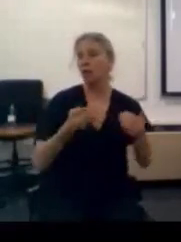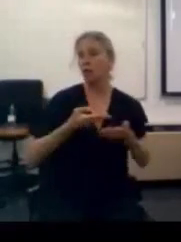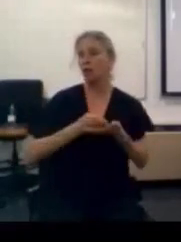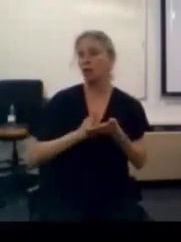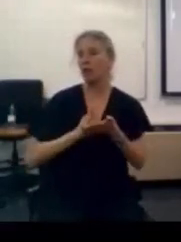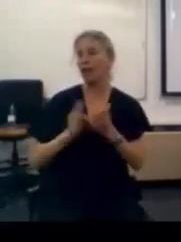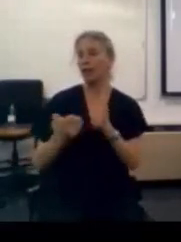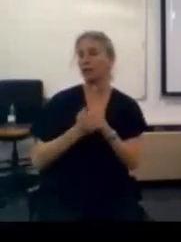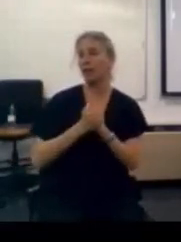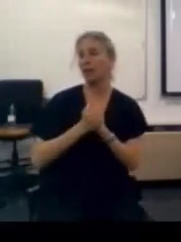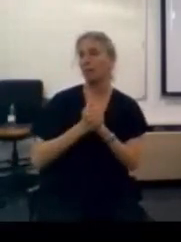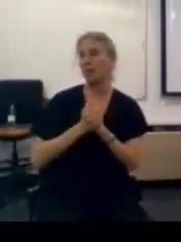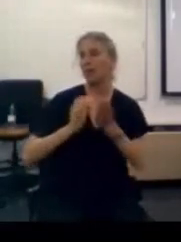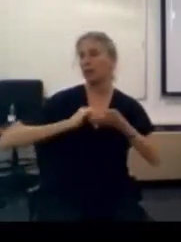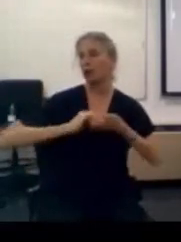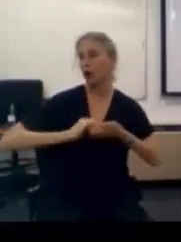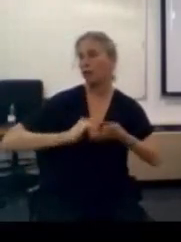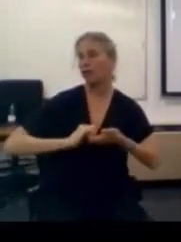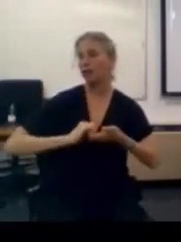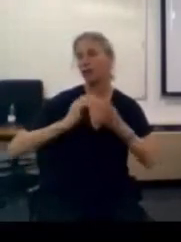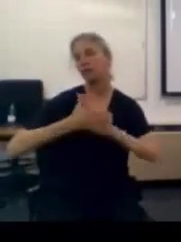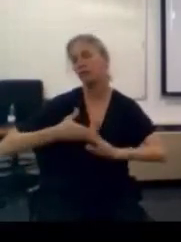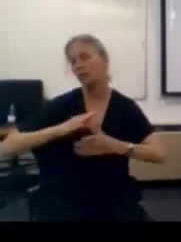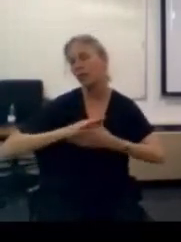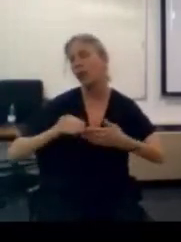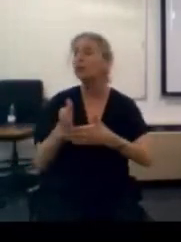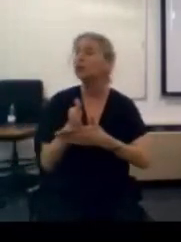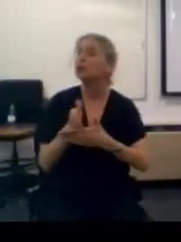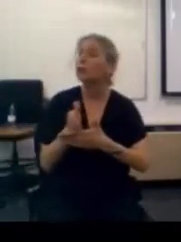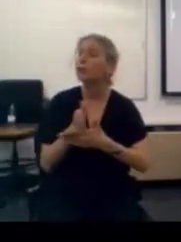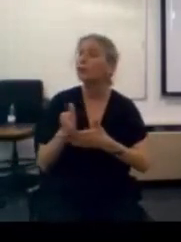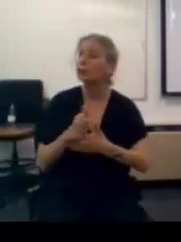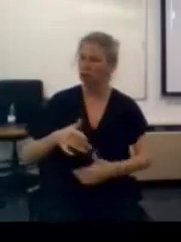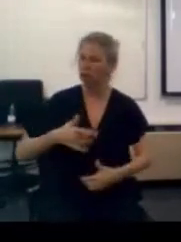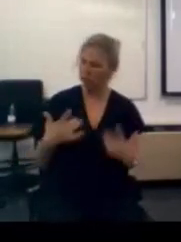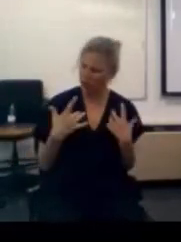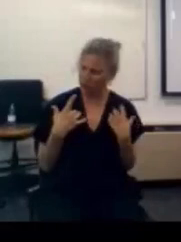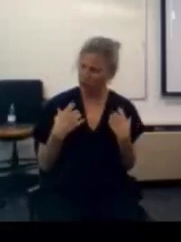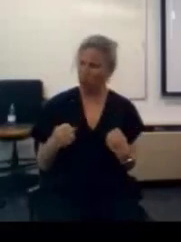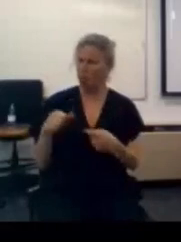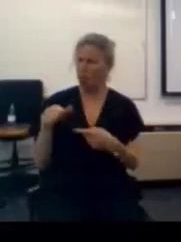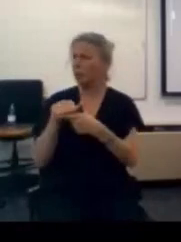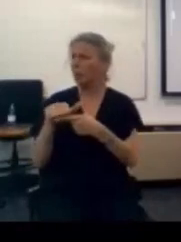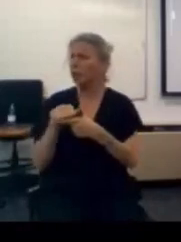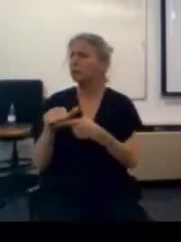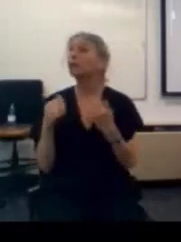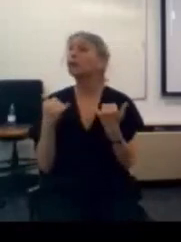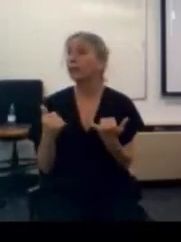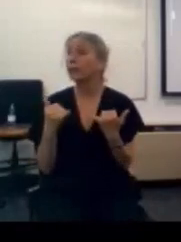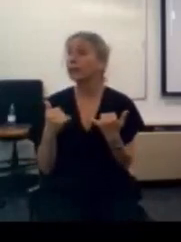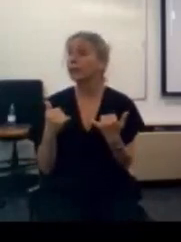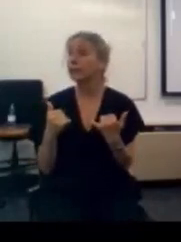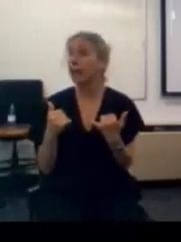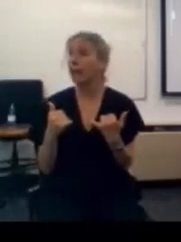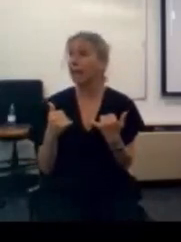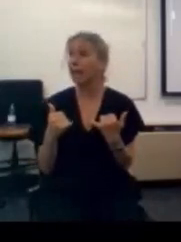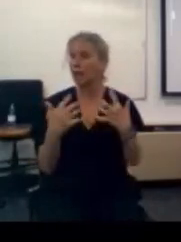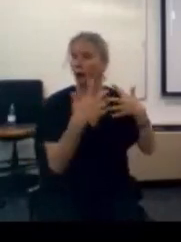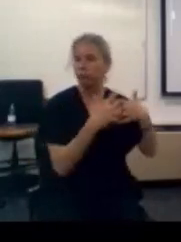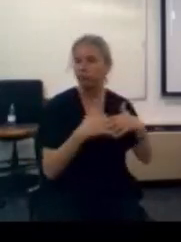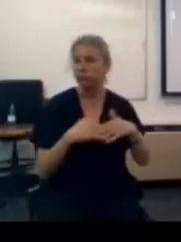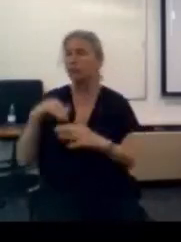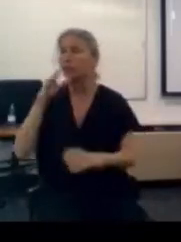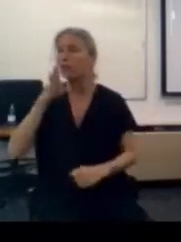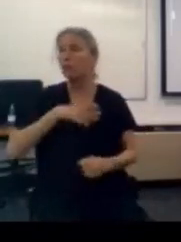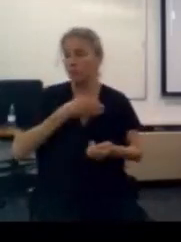ERA Coalition. She has quite the story to share and feels very strongly about our training